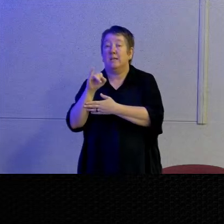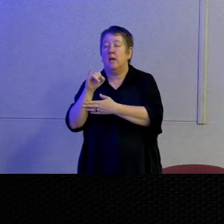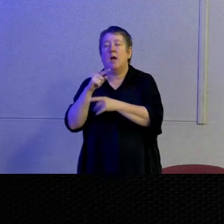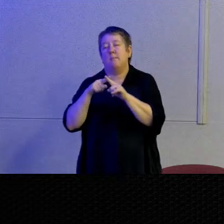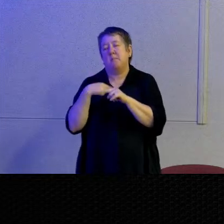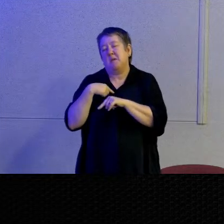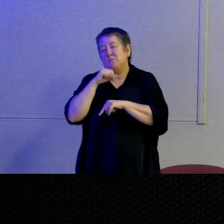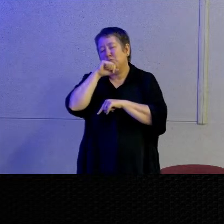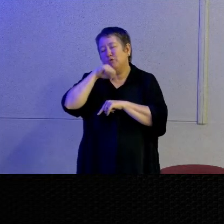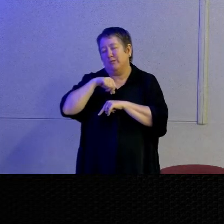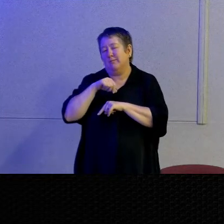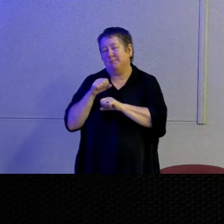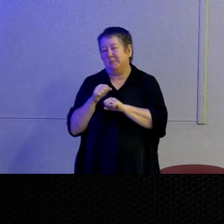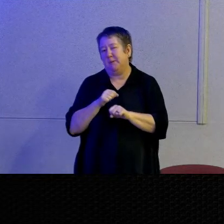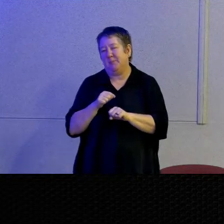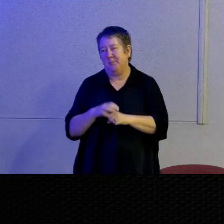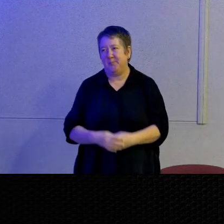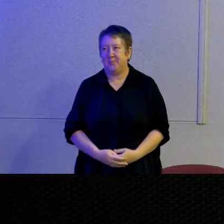her.